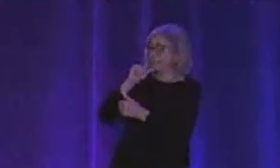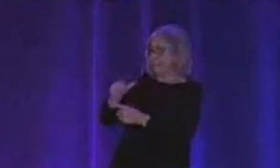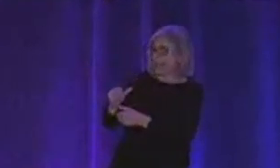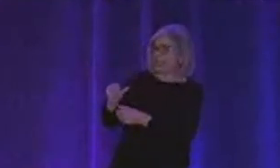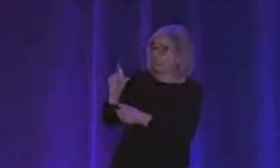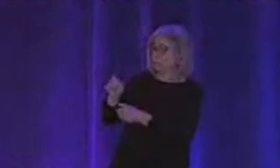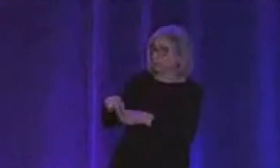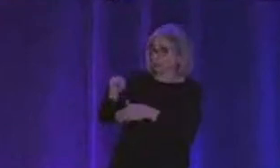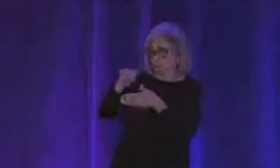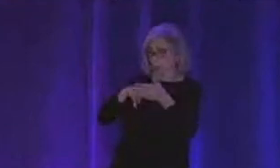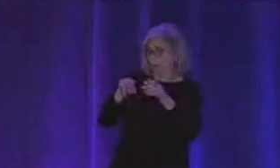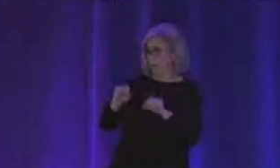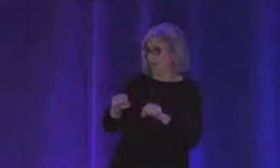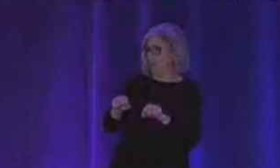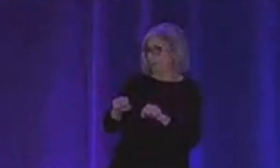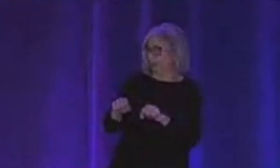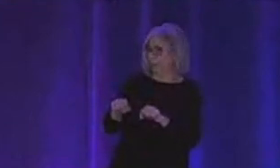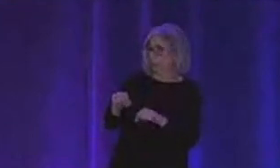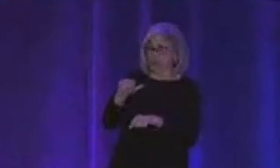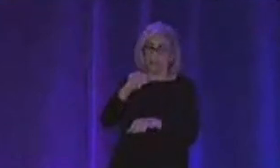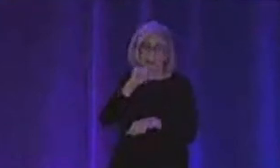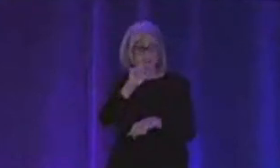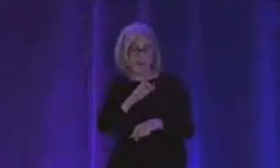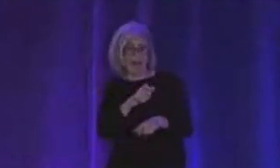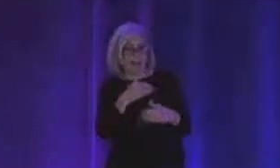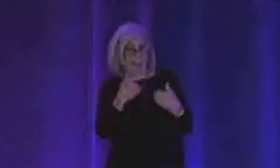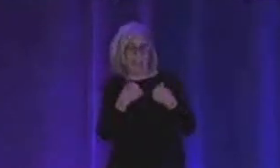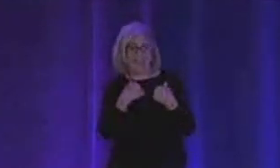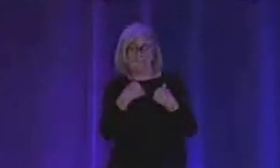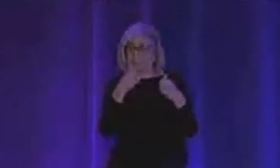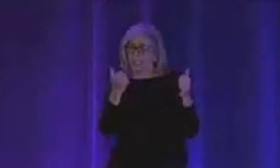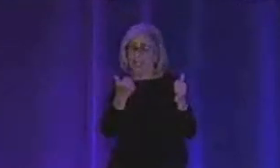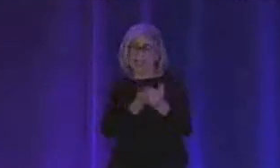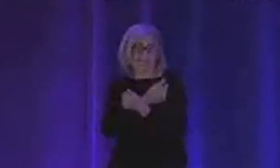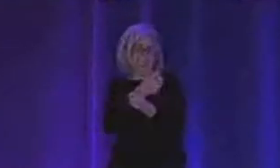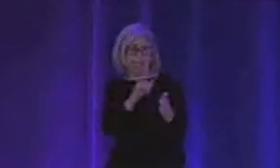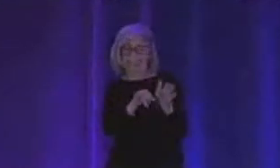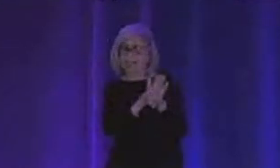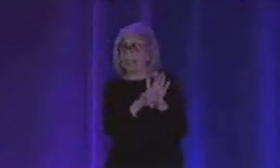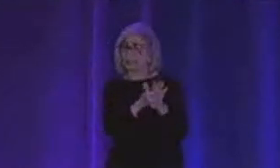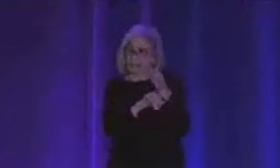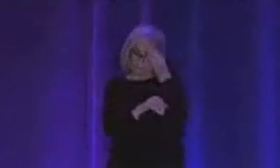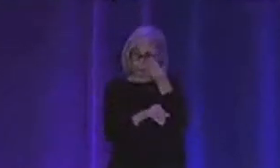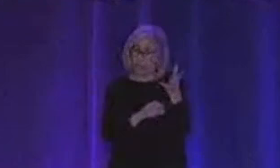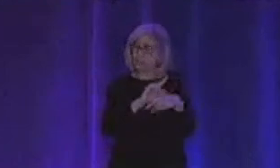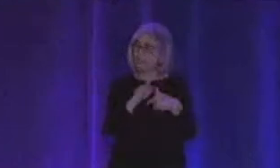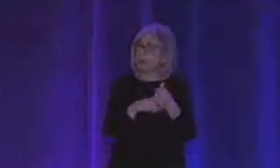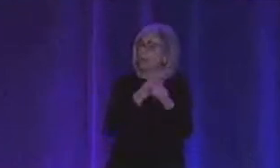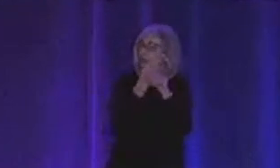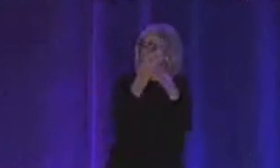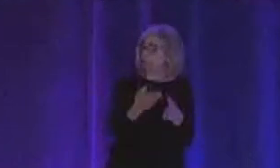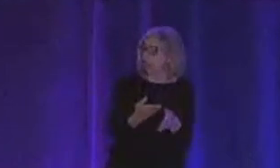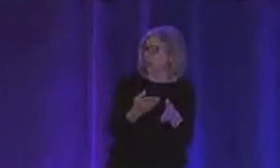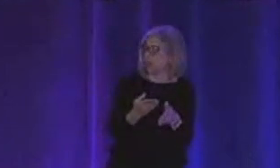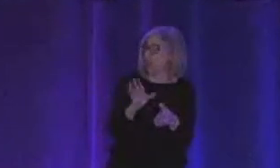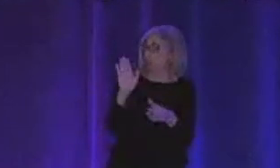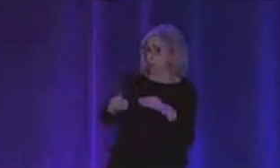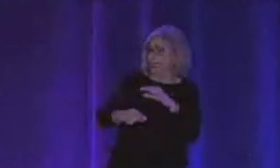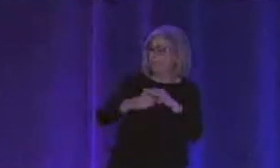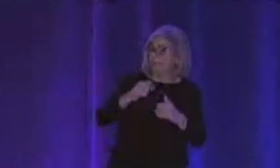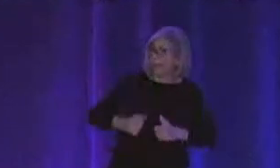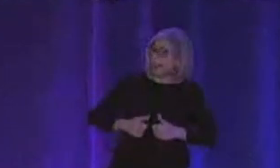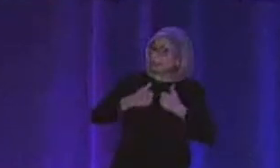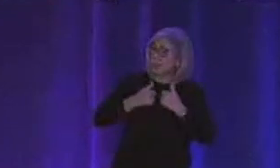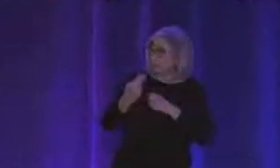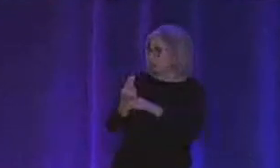human readable, and it should not contain any identifying information about the user, like their email address or username